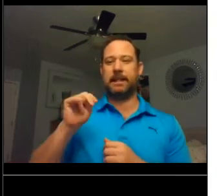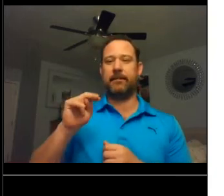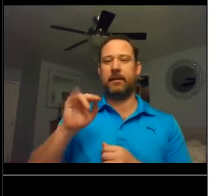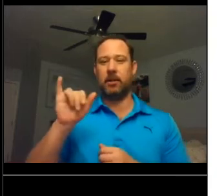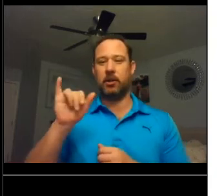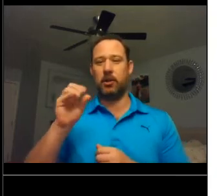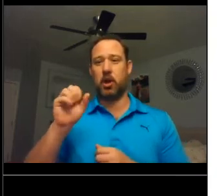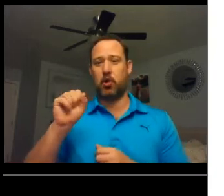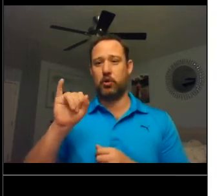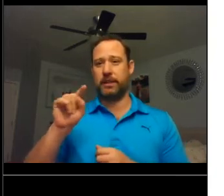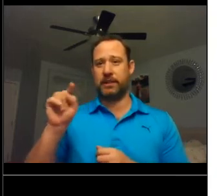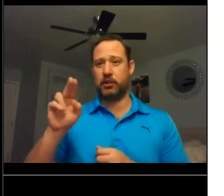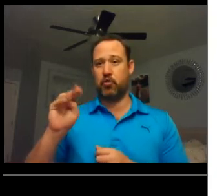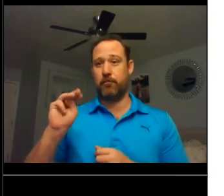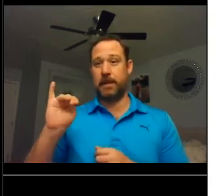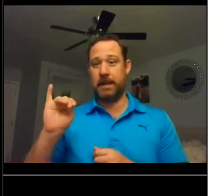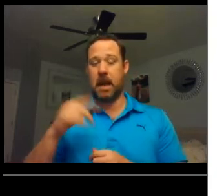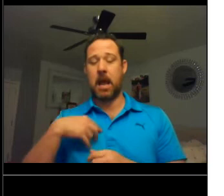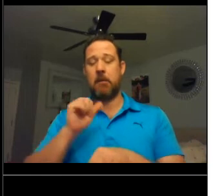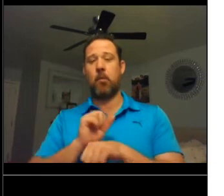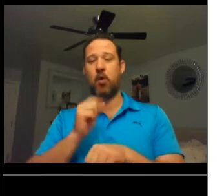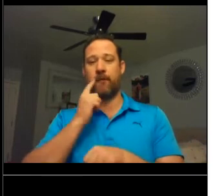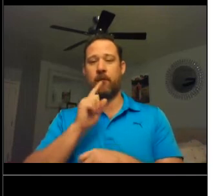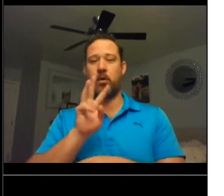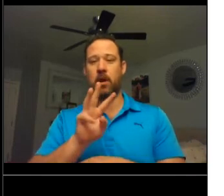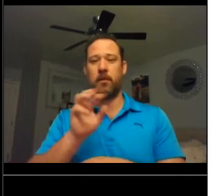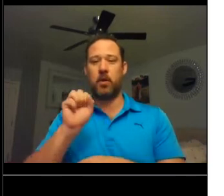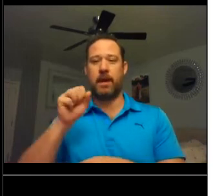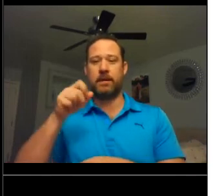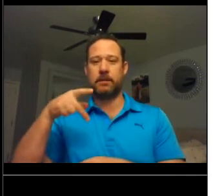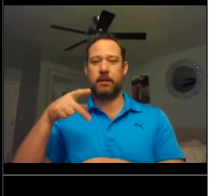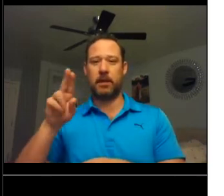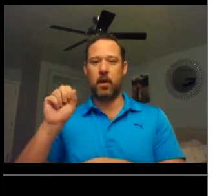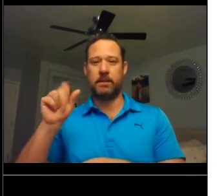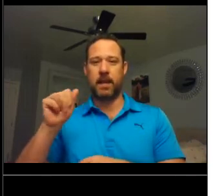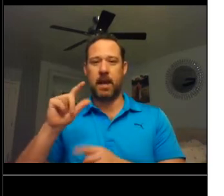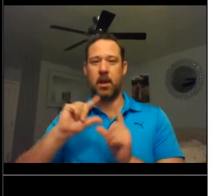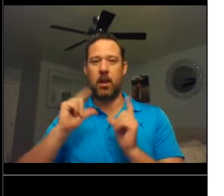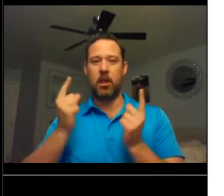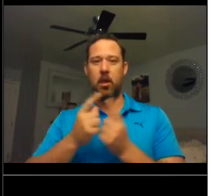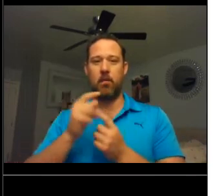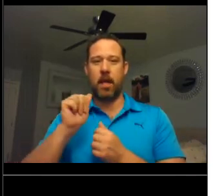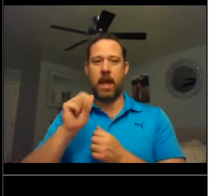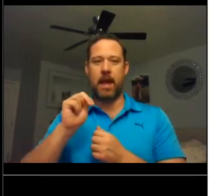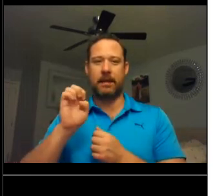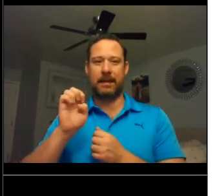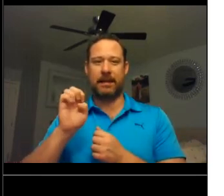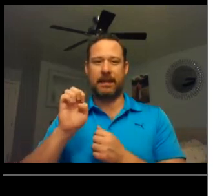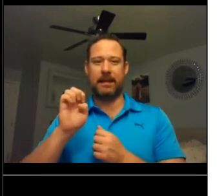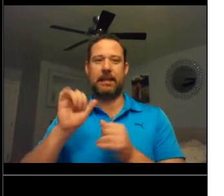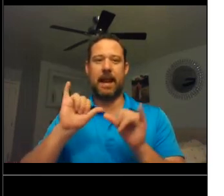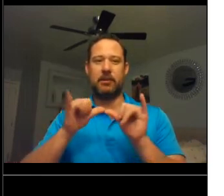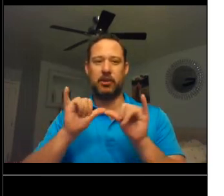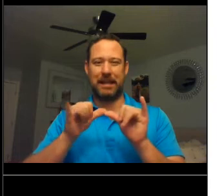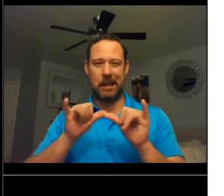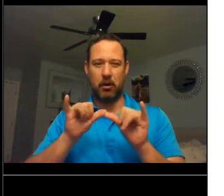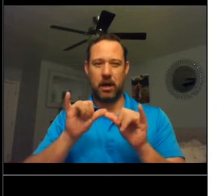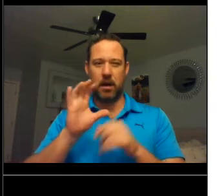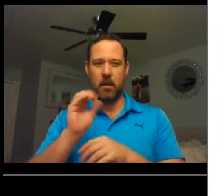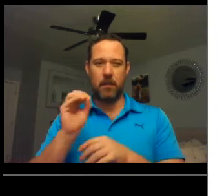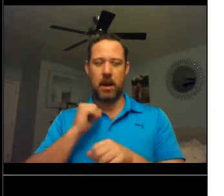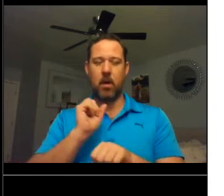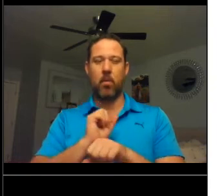Yoshizumi. Stephen said, I work for WSP USA, a global A&E consulting engineering firm. I frequently